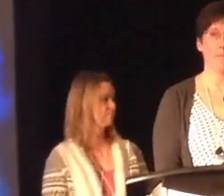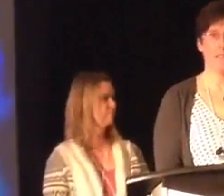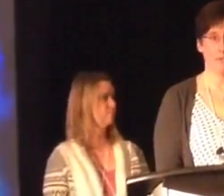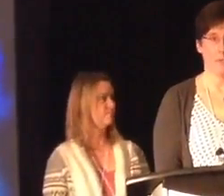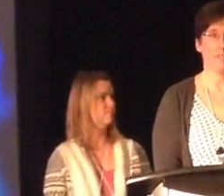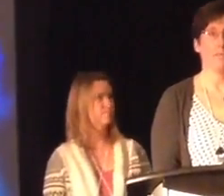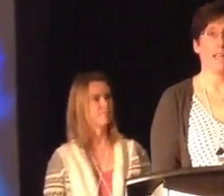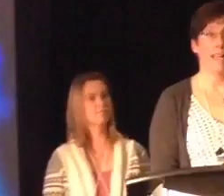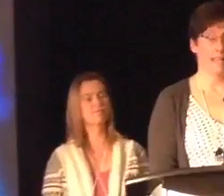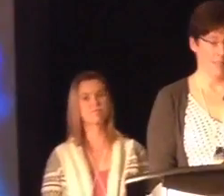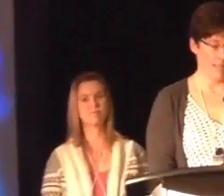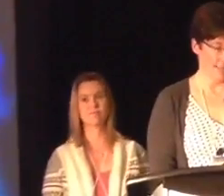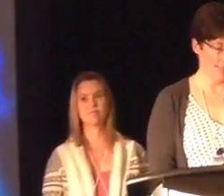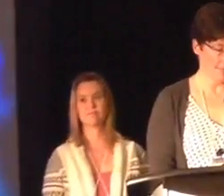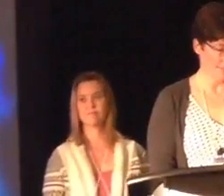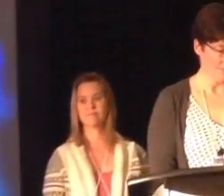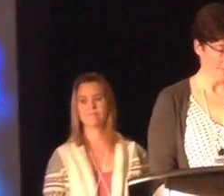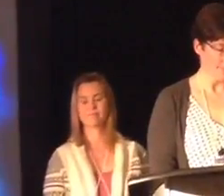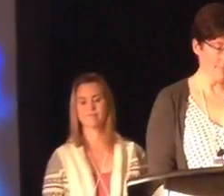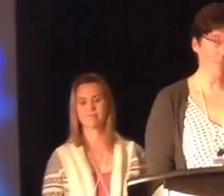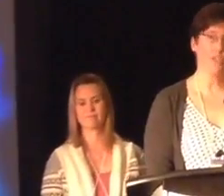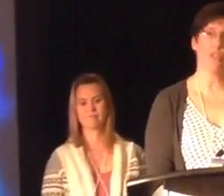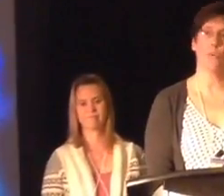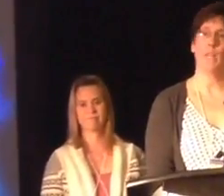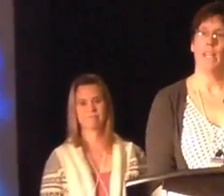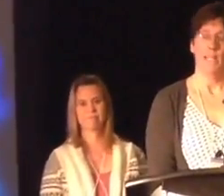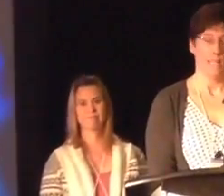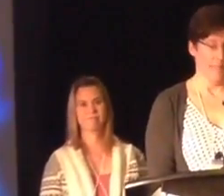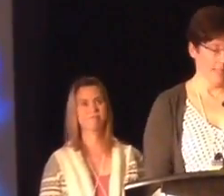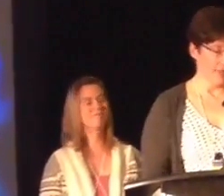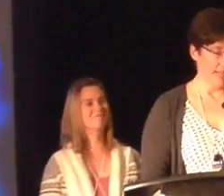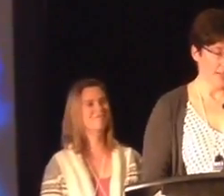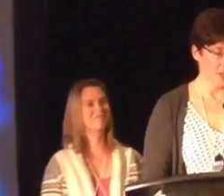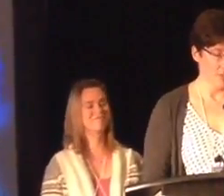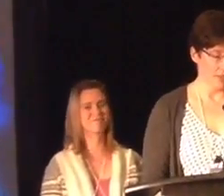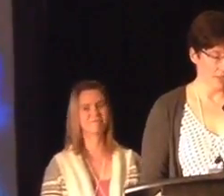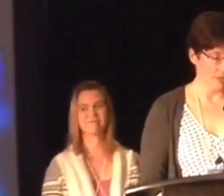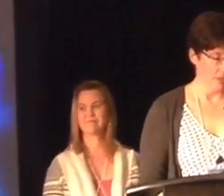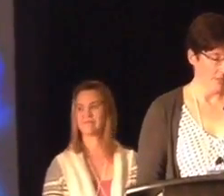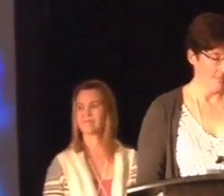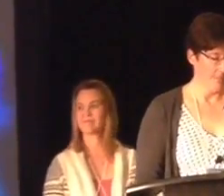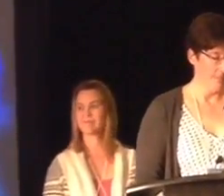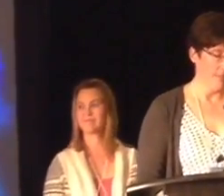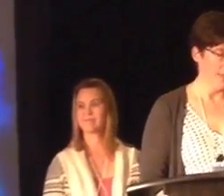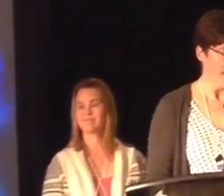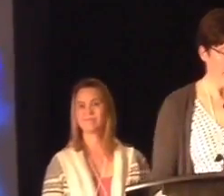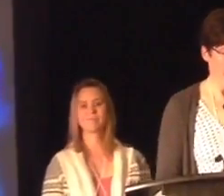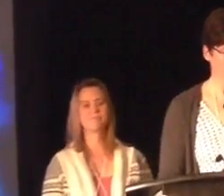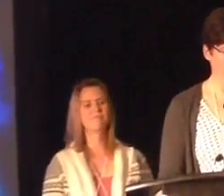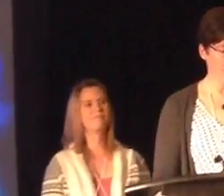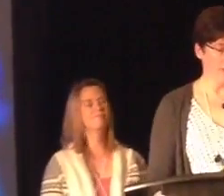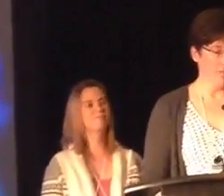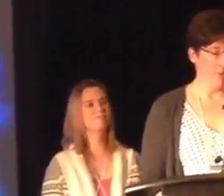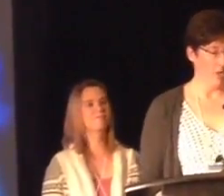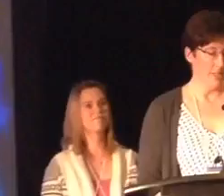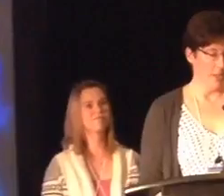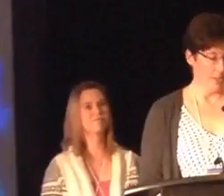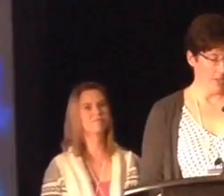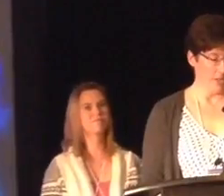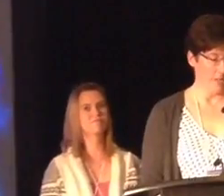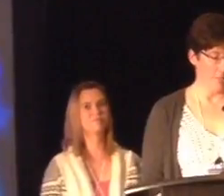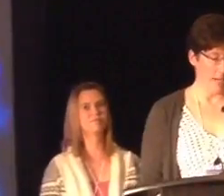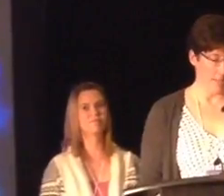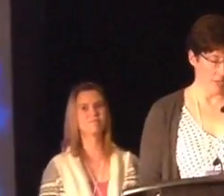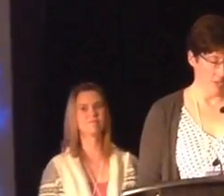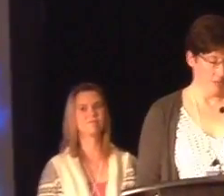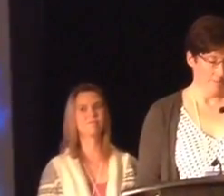influence and be influenced by academics. So, Living Theory Action Research. It values the embodied